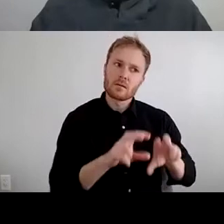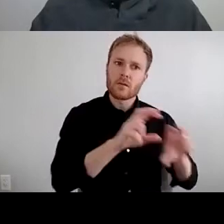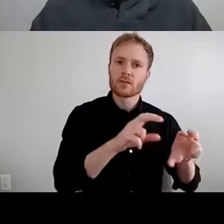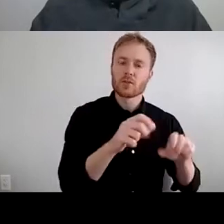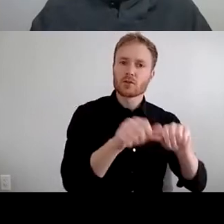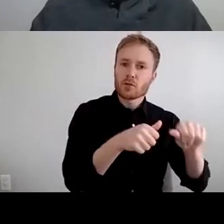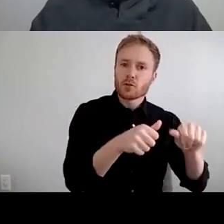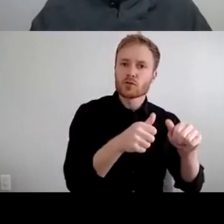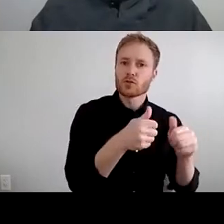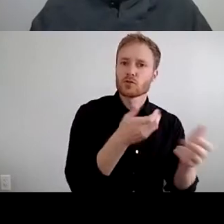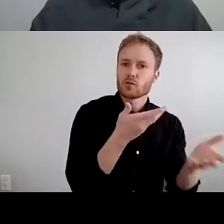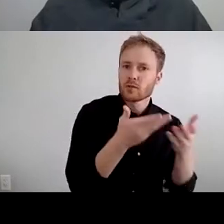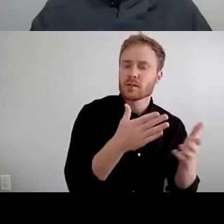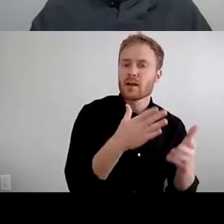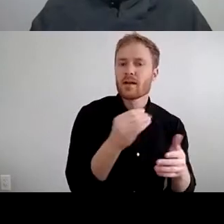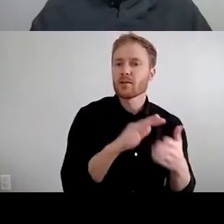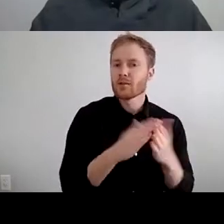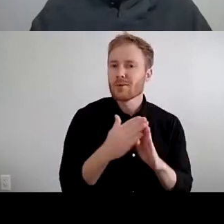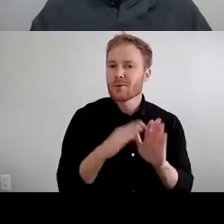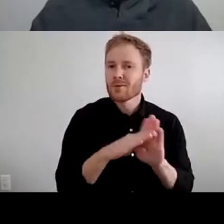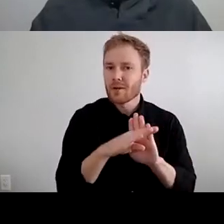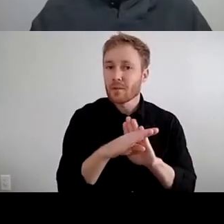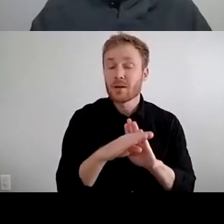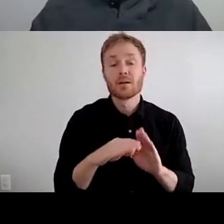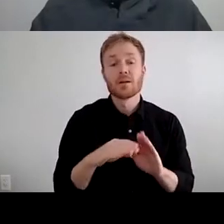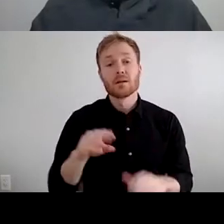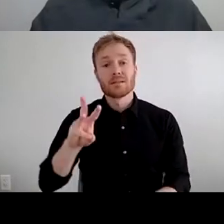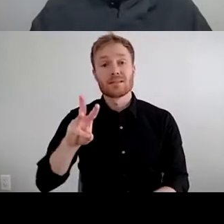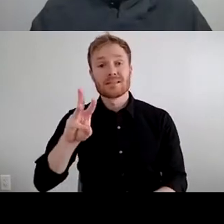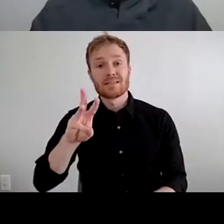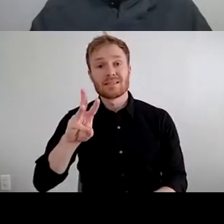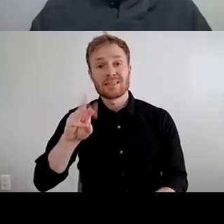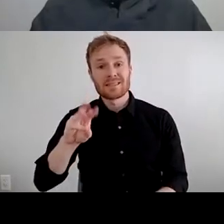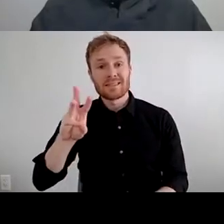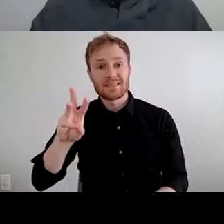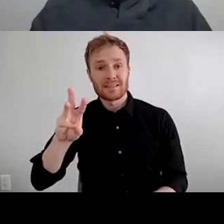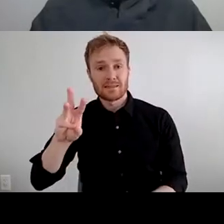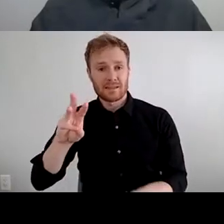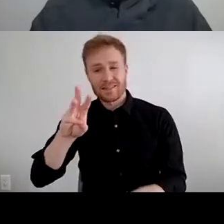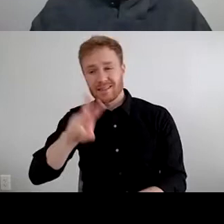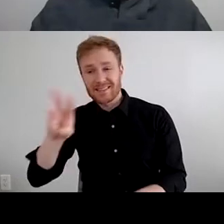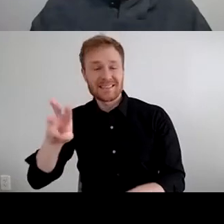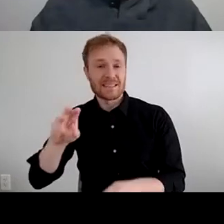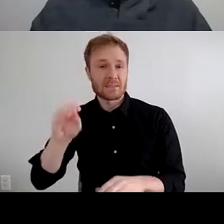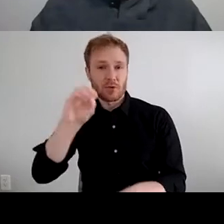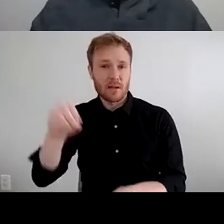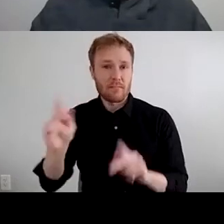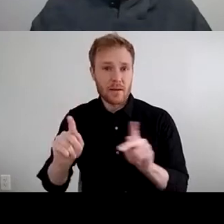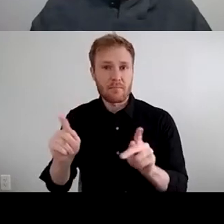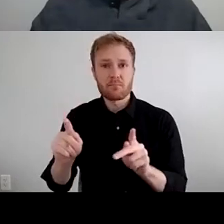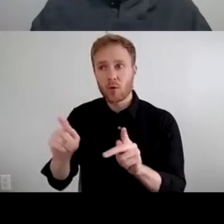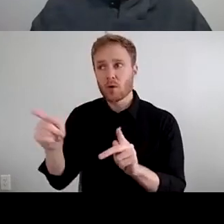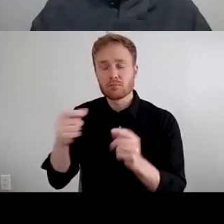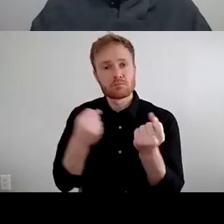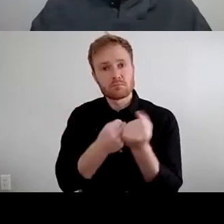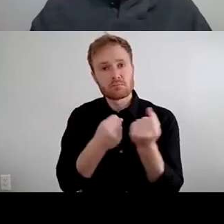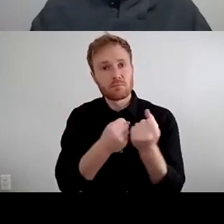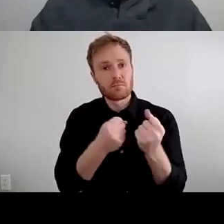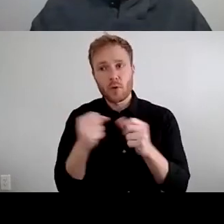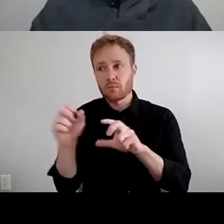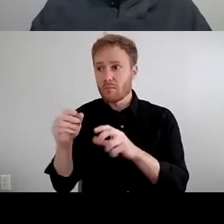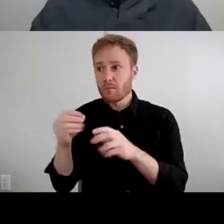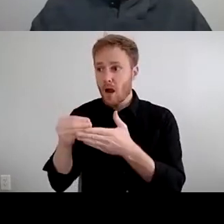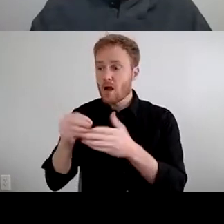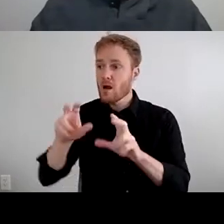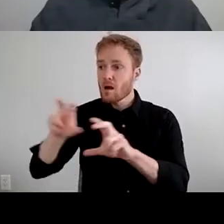fact, 66% of the people we have talked to are in support of stopping this move and reinvesting the money into the community instead. It